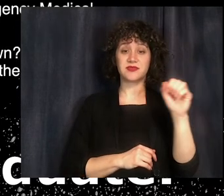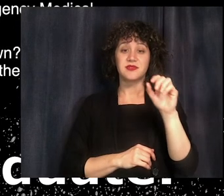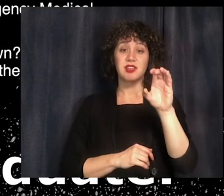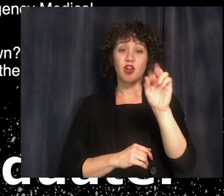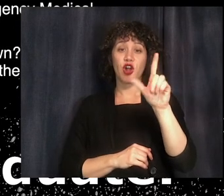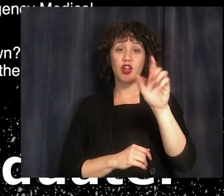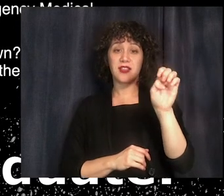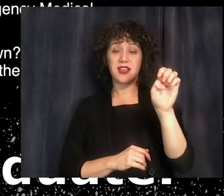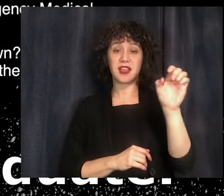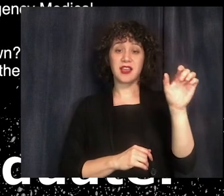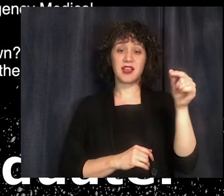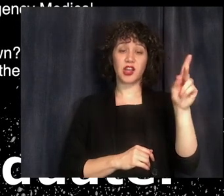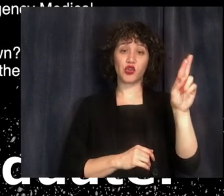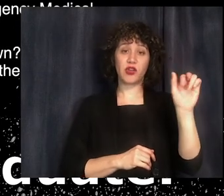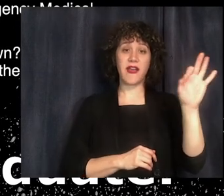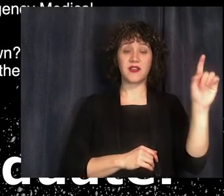Carly Kraft.